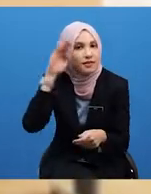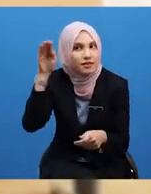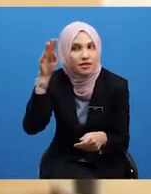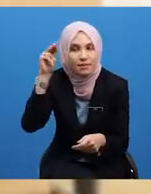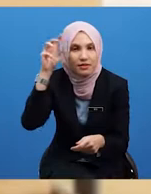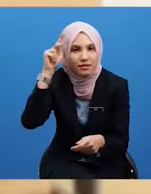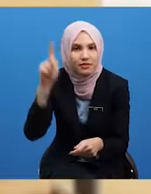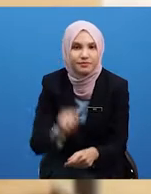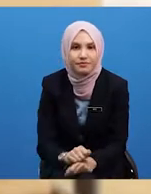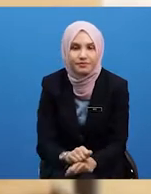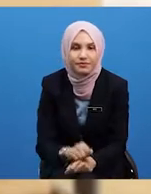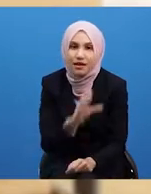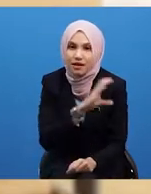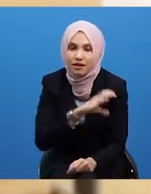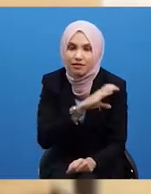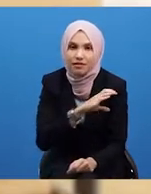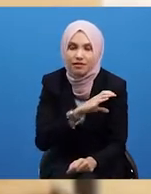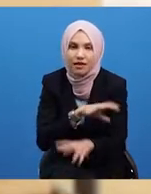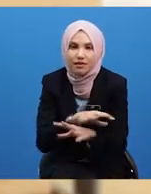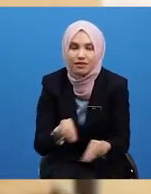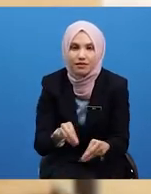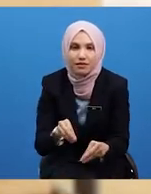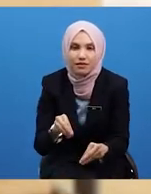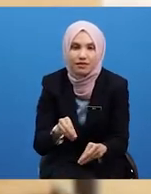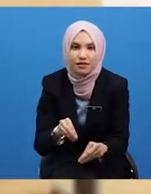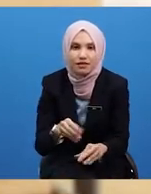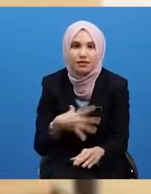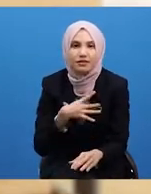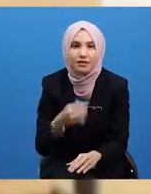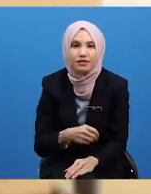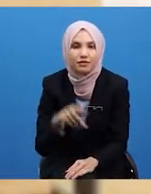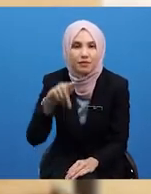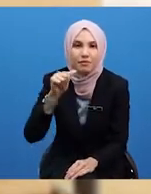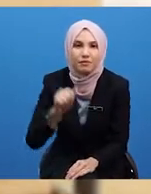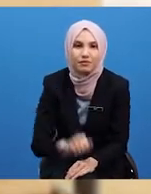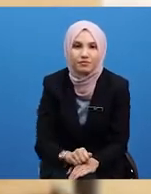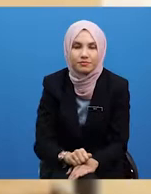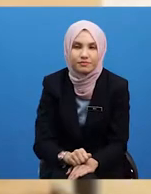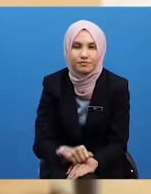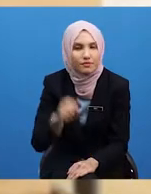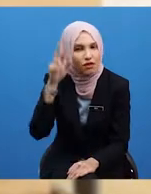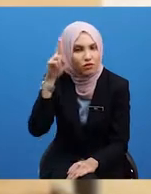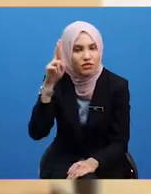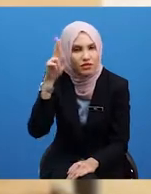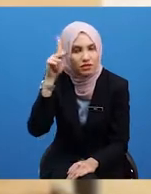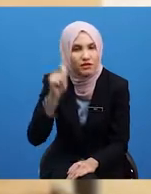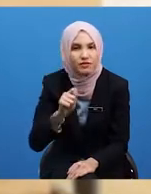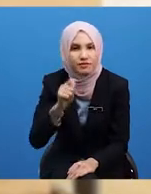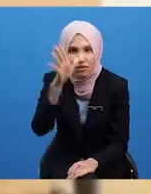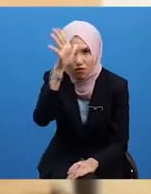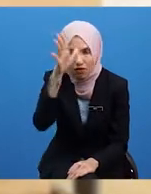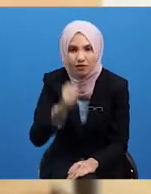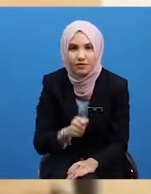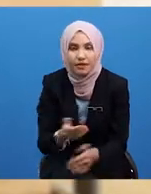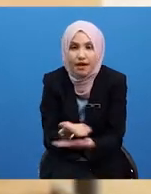Kilmer, the character that I dislike is Pa. Pa is Richard Knight's father. Here are the reasons